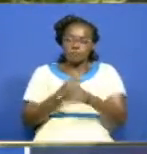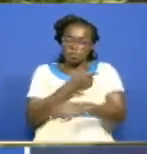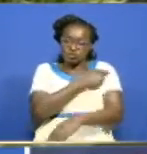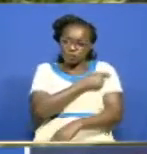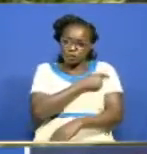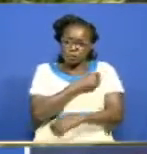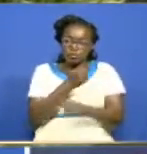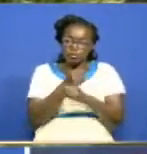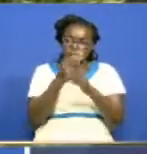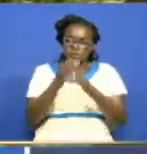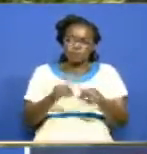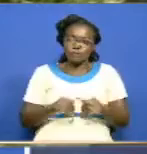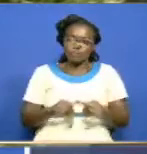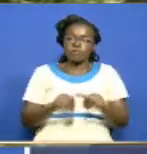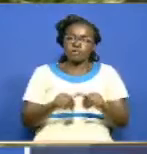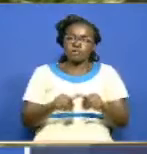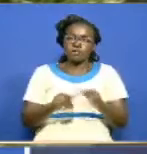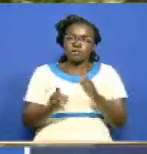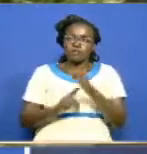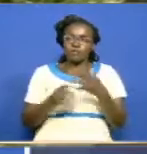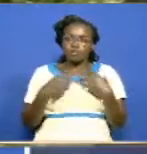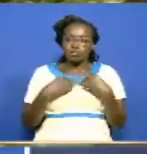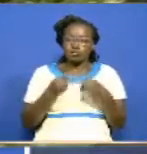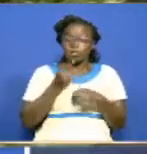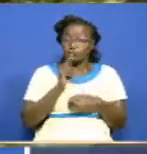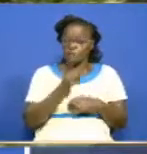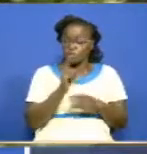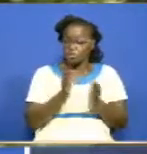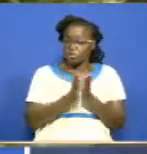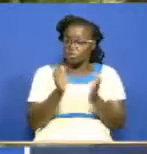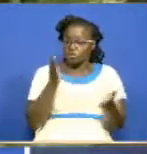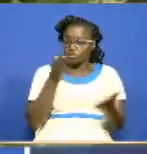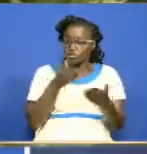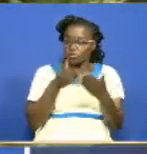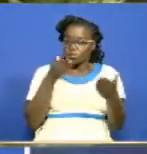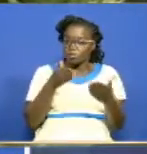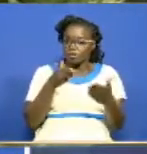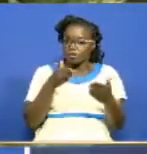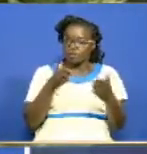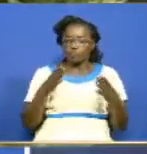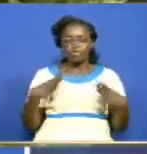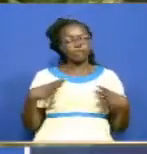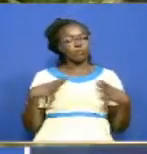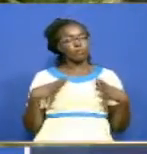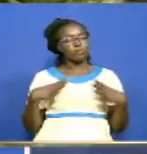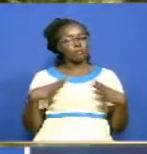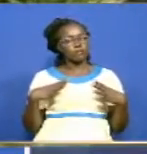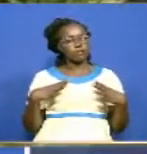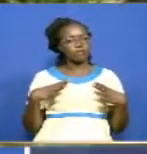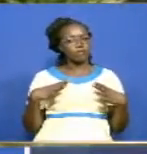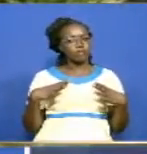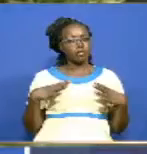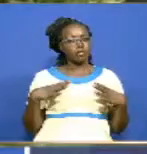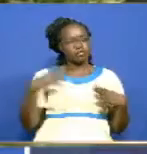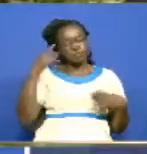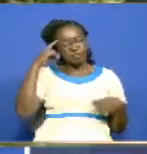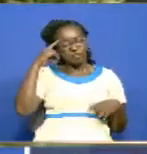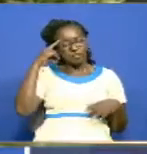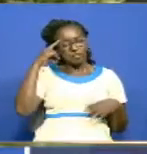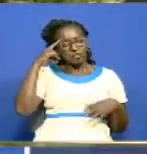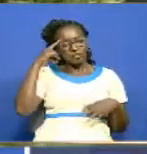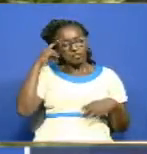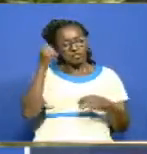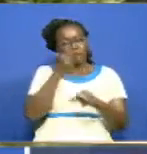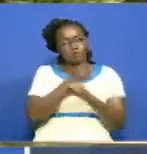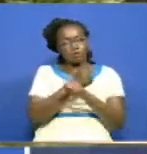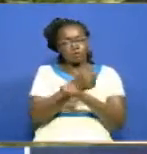ongoing across the country, the Minister of Health is cautioning the public against laxity under the notion that the vaccine offers immediate